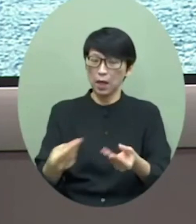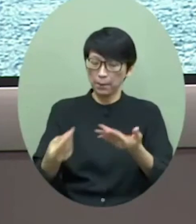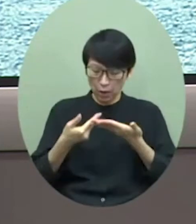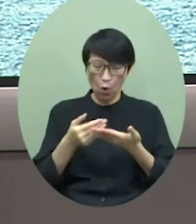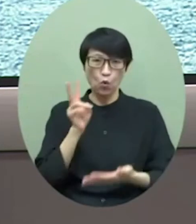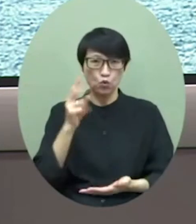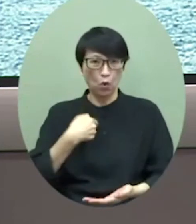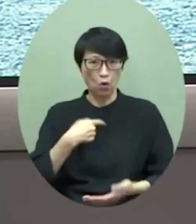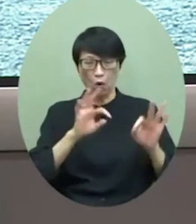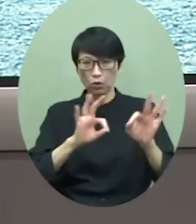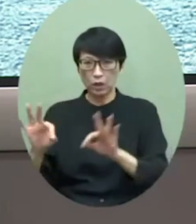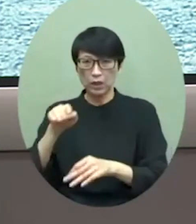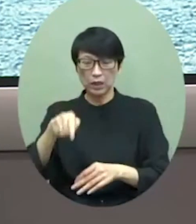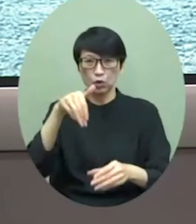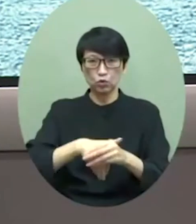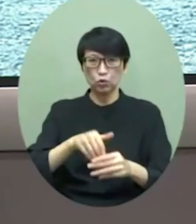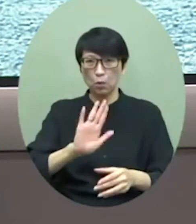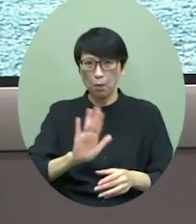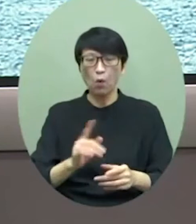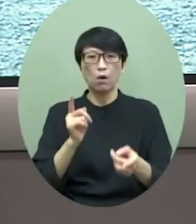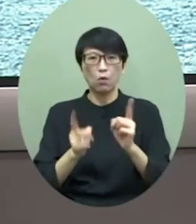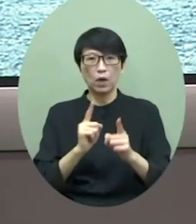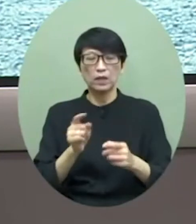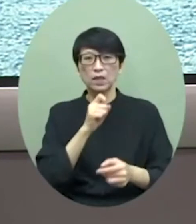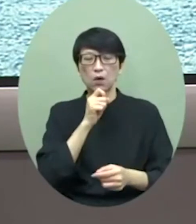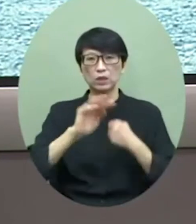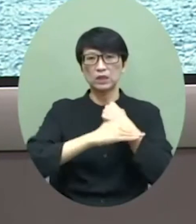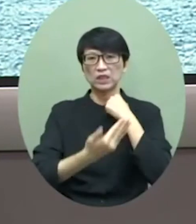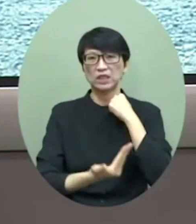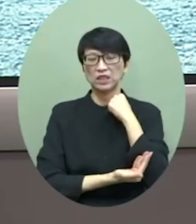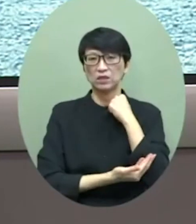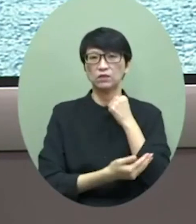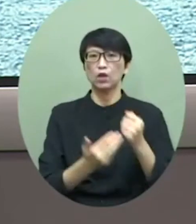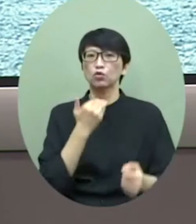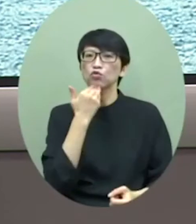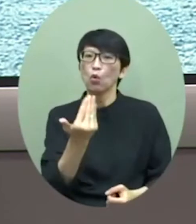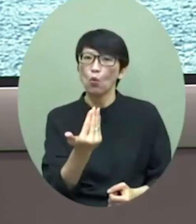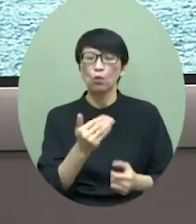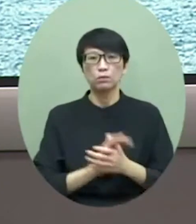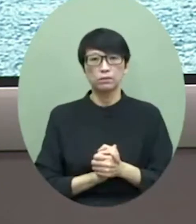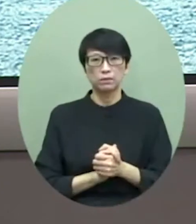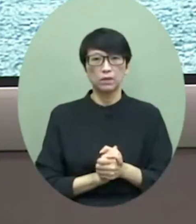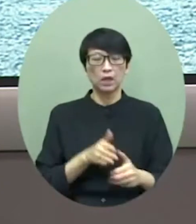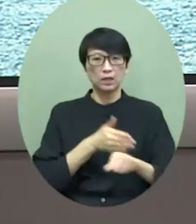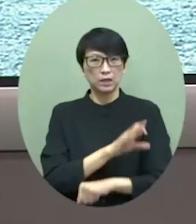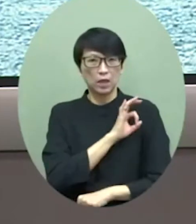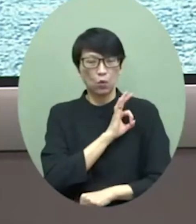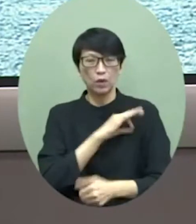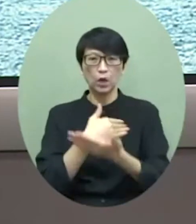fact, 2 days ago, someone wrote to me that if I would not defer the election,